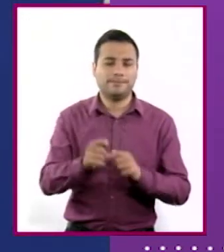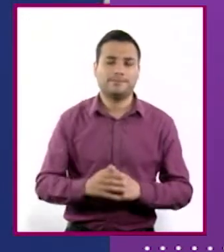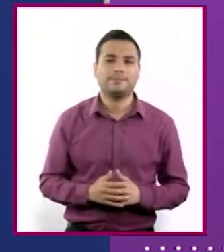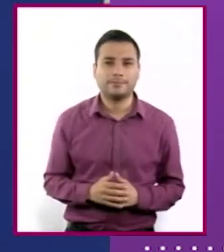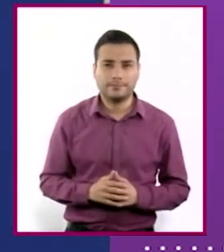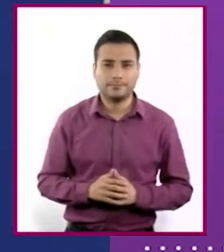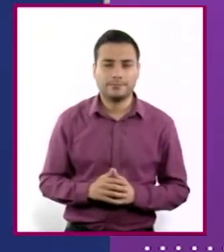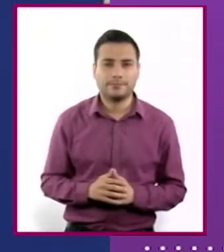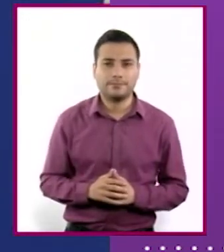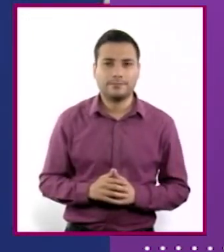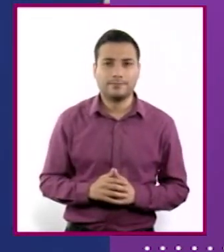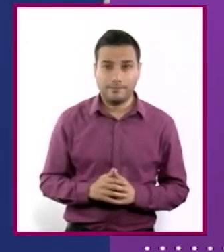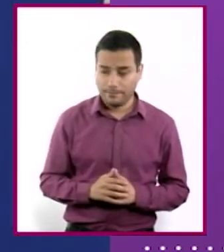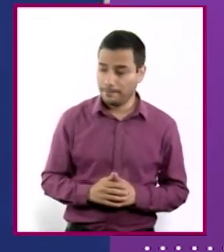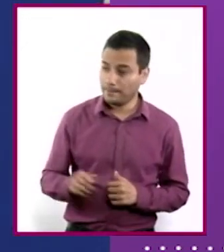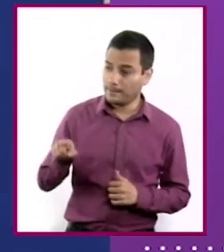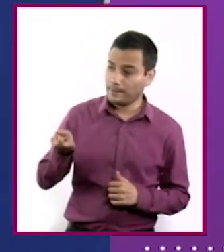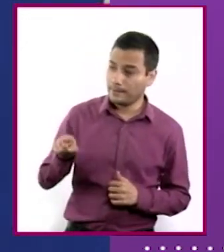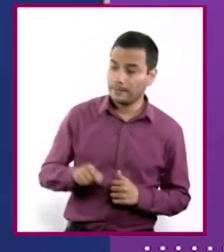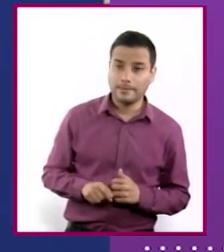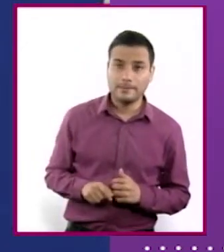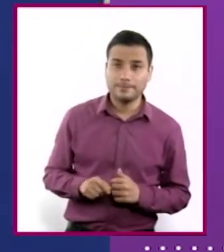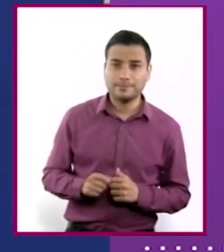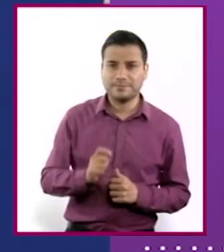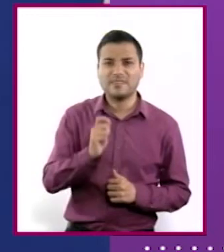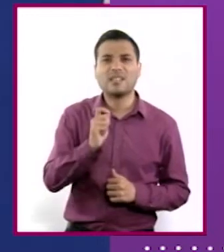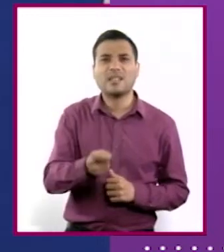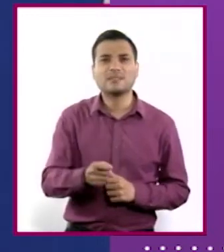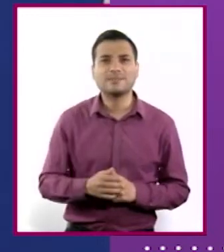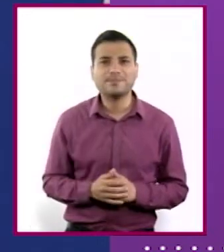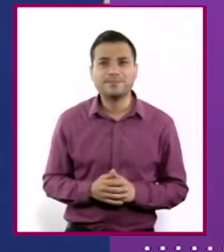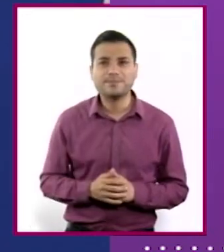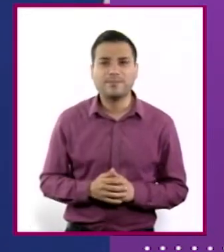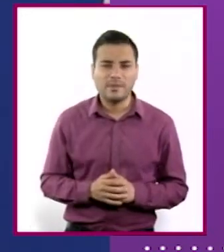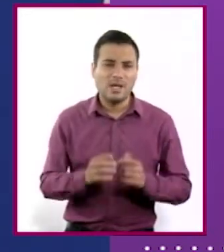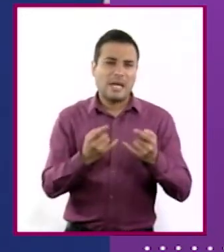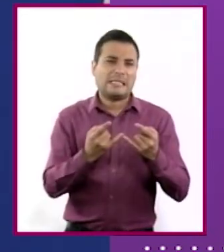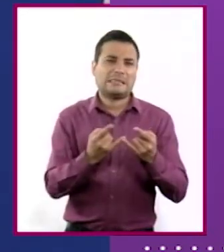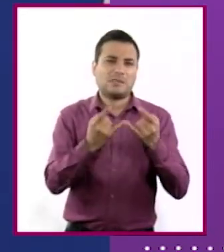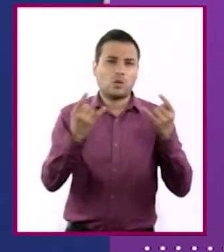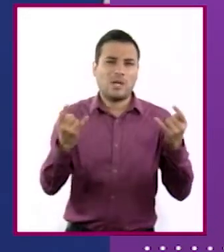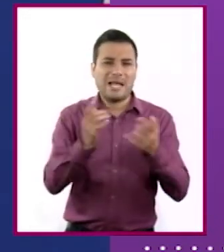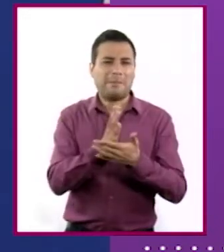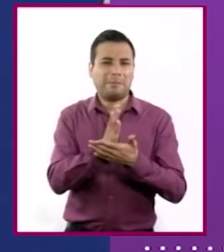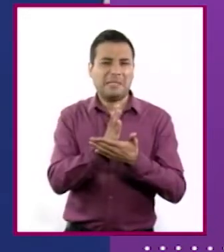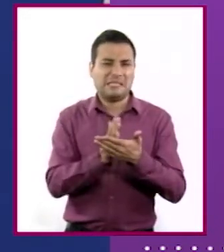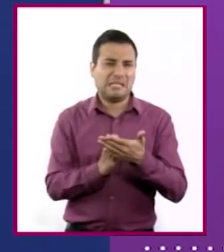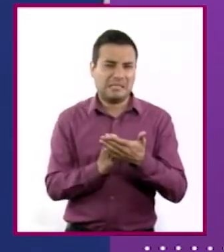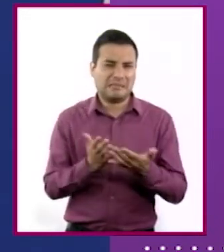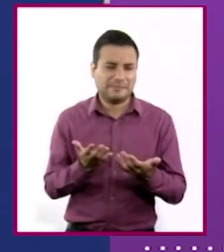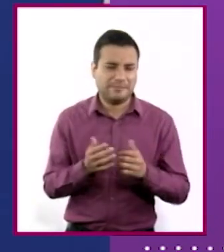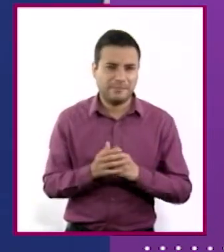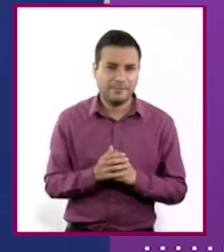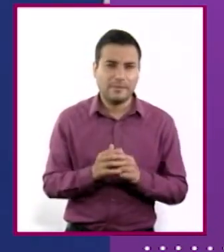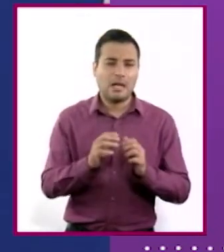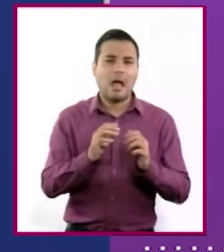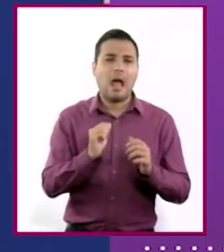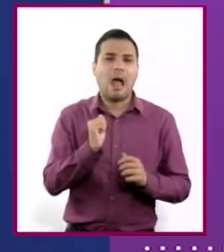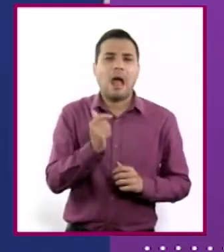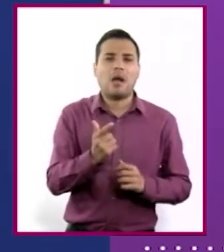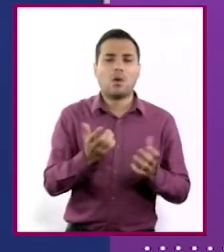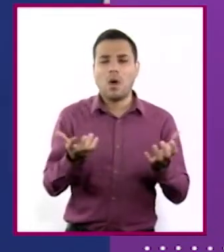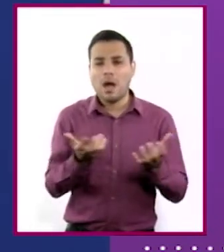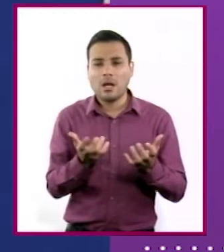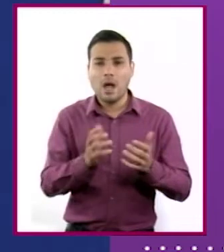puerta. After that suele usarse a la mitad de la historia para indicar que una acción terminó